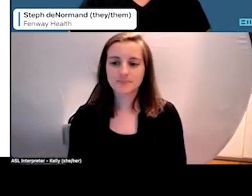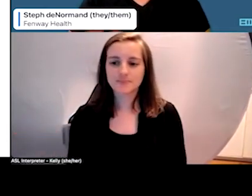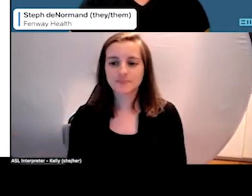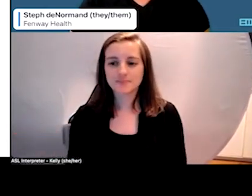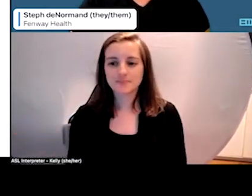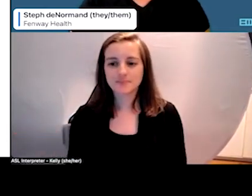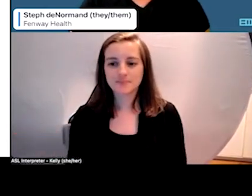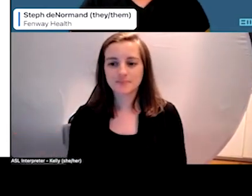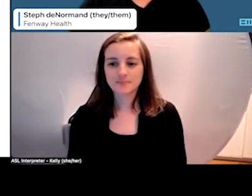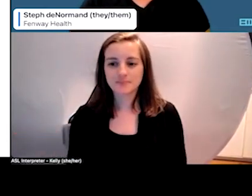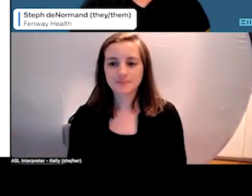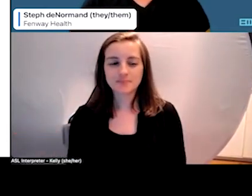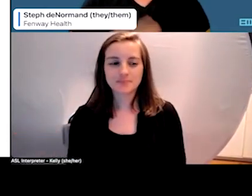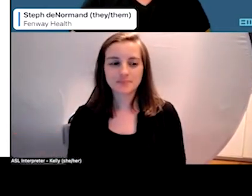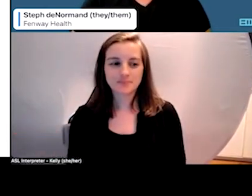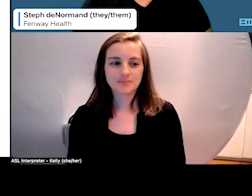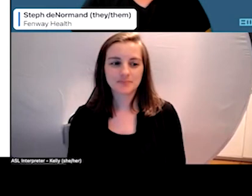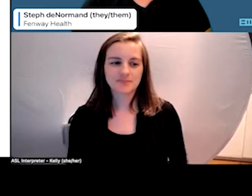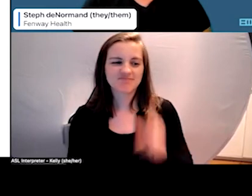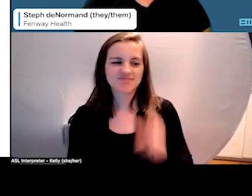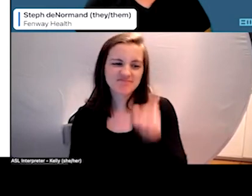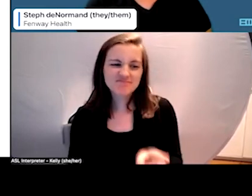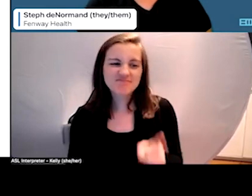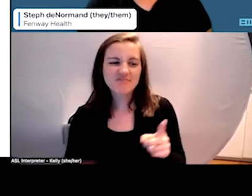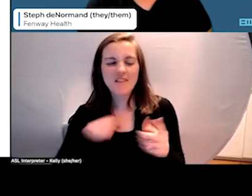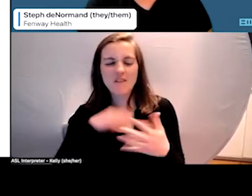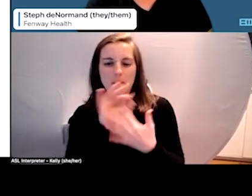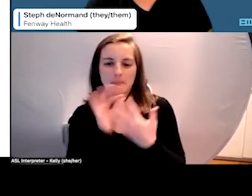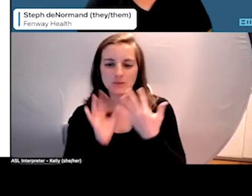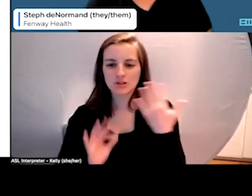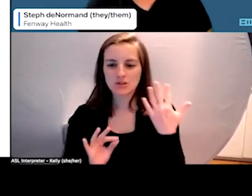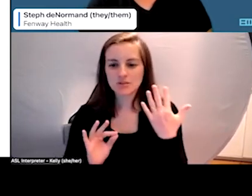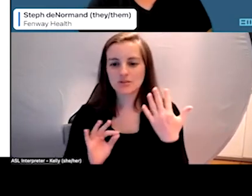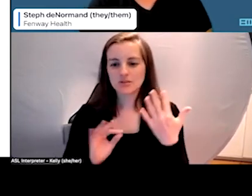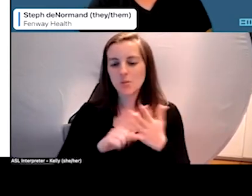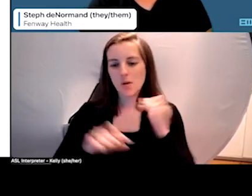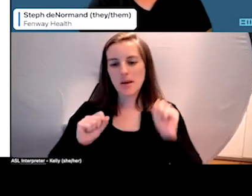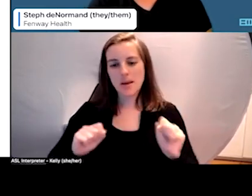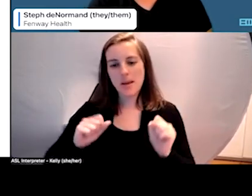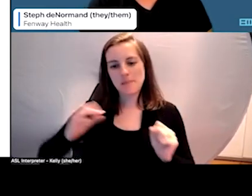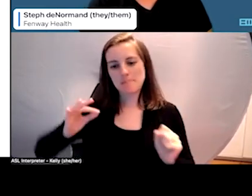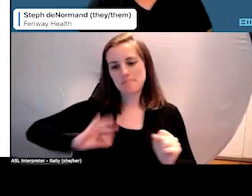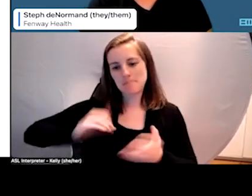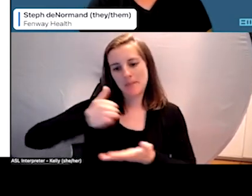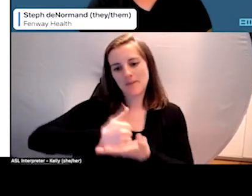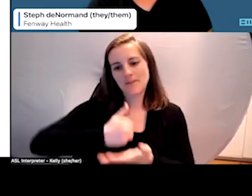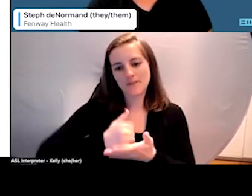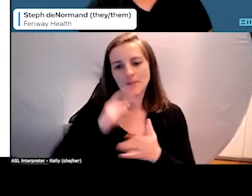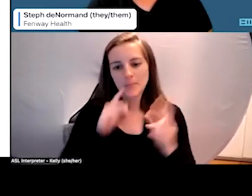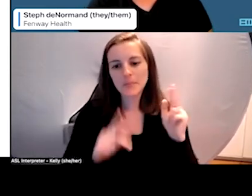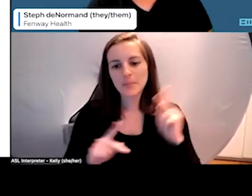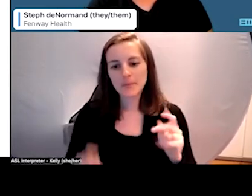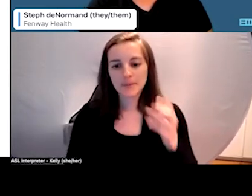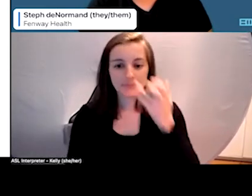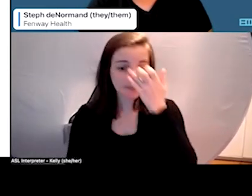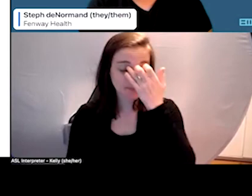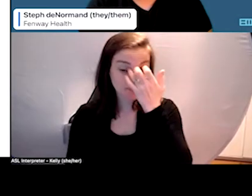of things you may consider, but are some examples of things that can be helpful in these circumstances for some folks.